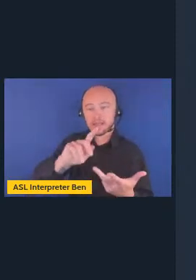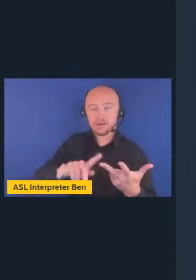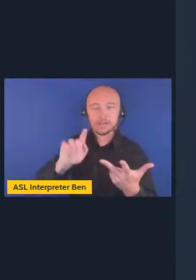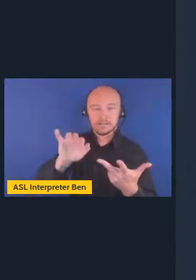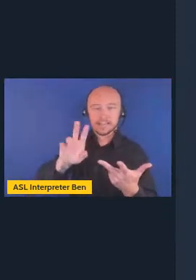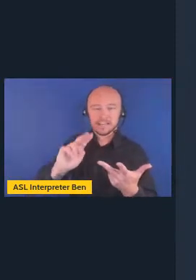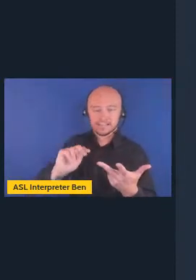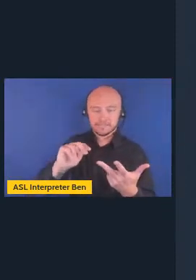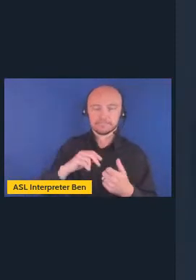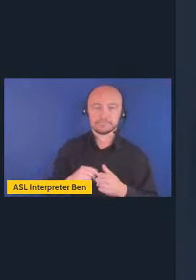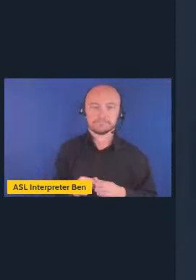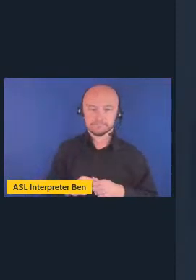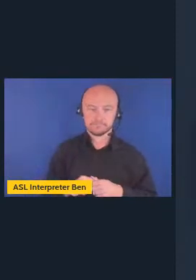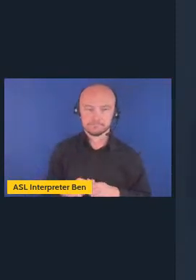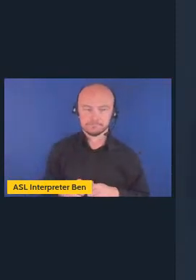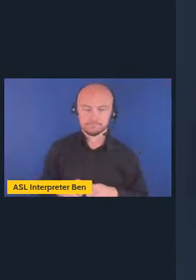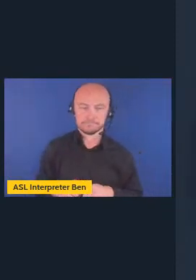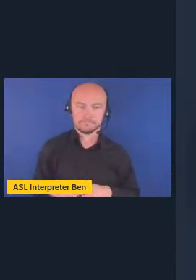features.